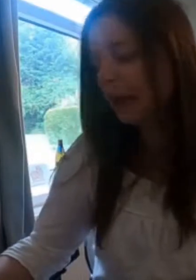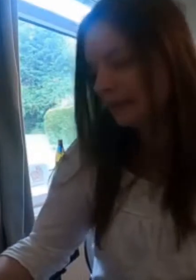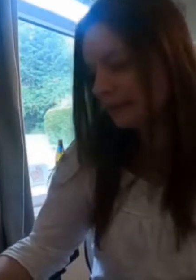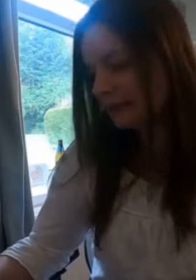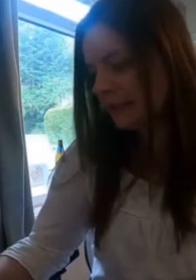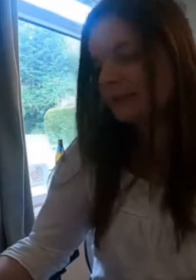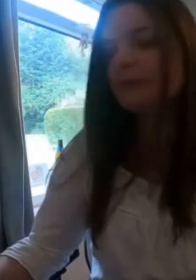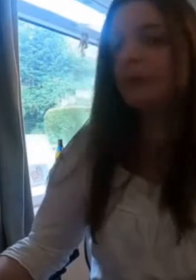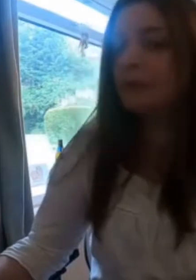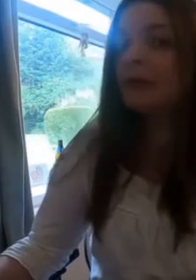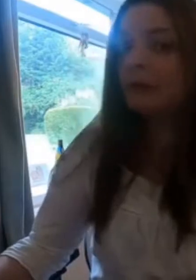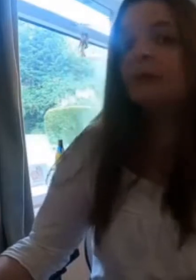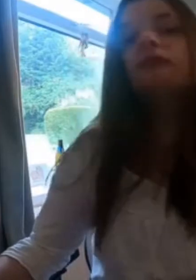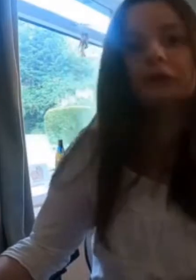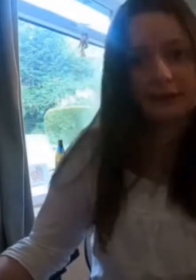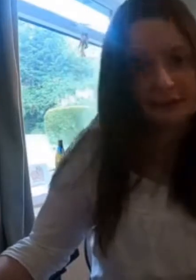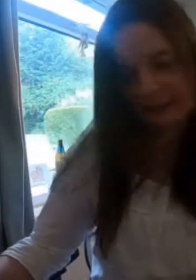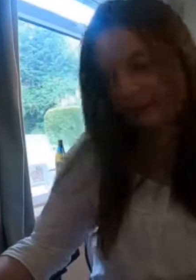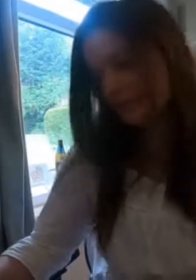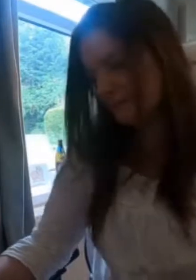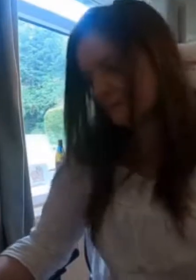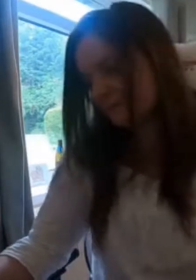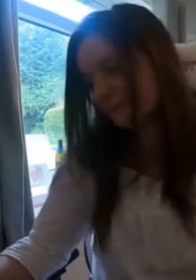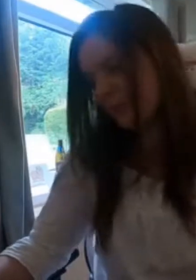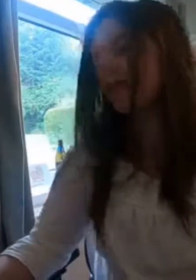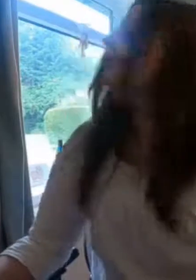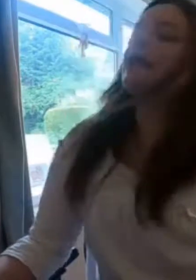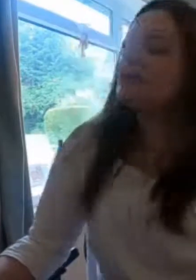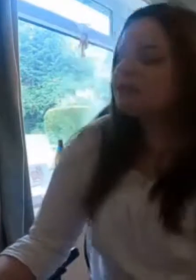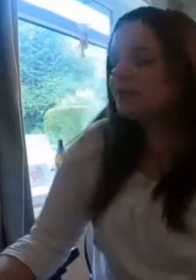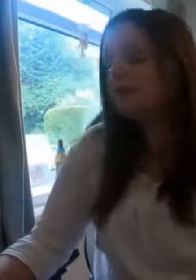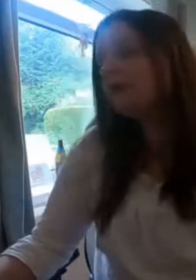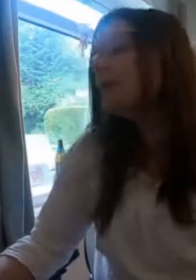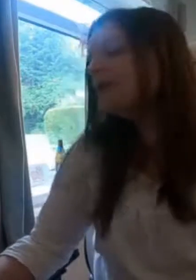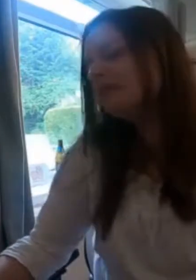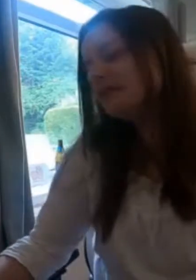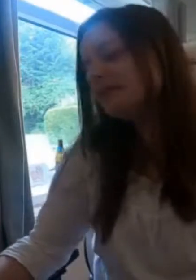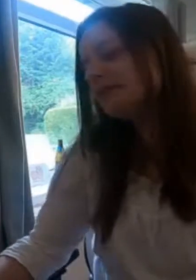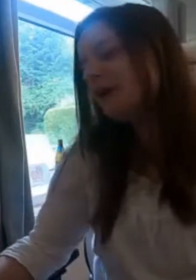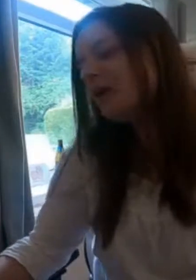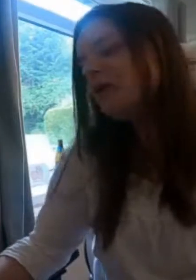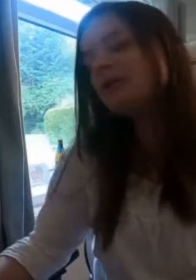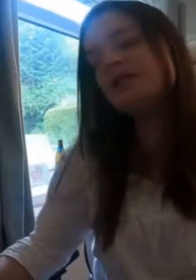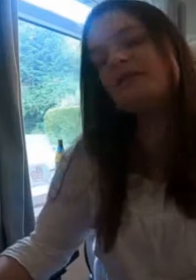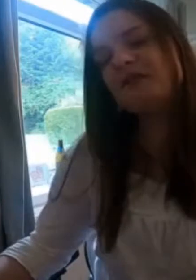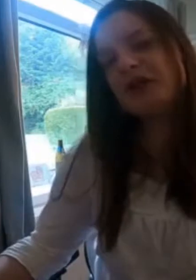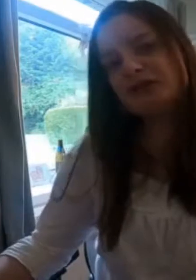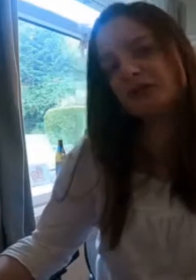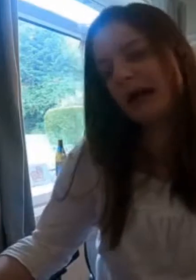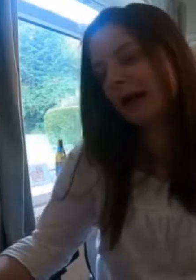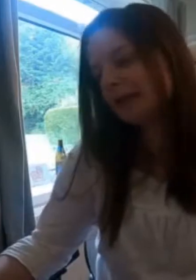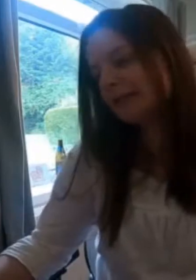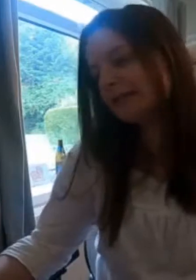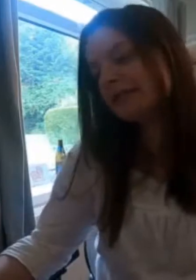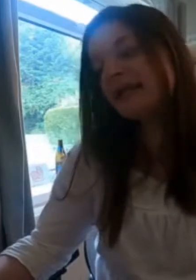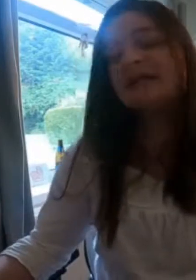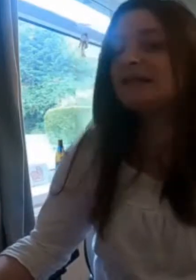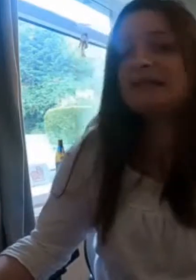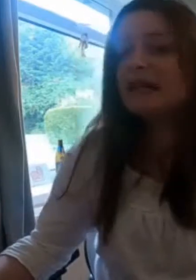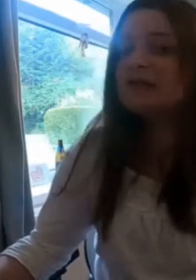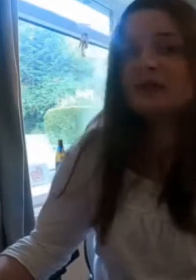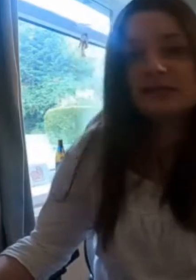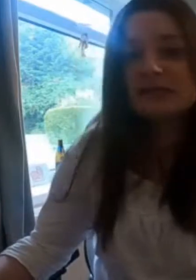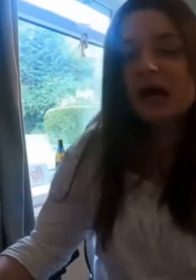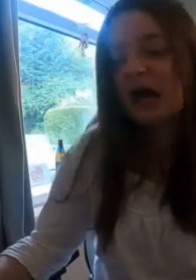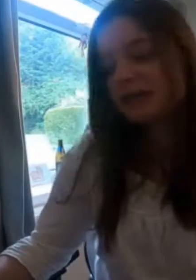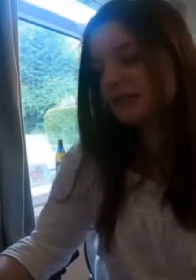little bit tired, but we will rise together. Each and every one of us holding a virtual hand.